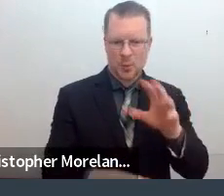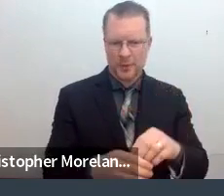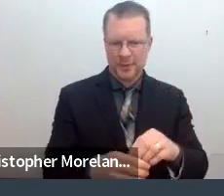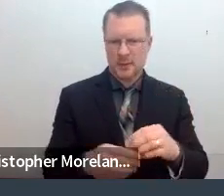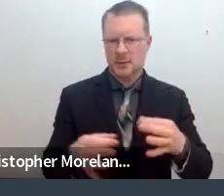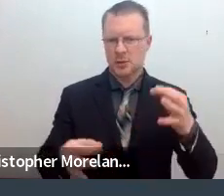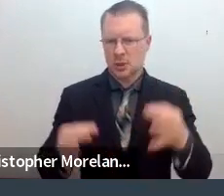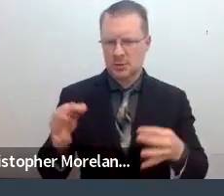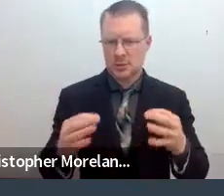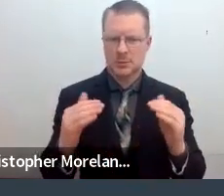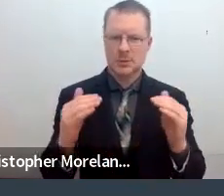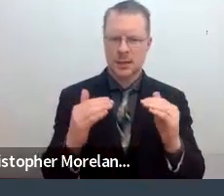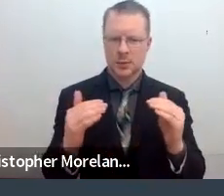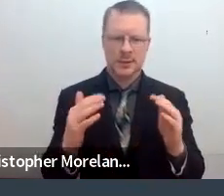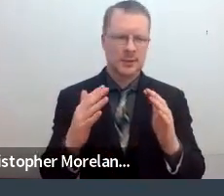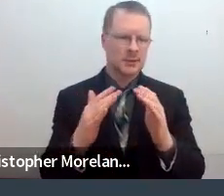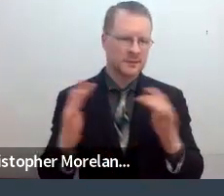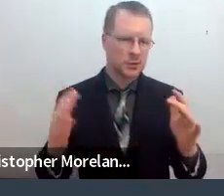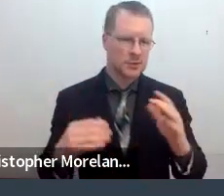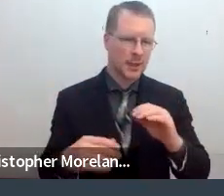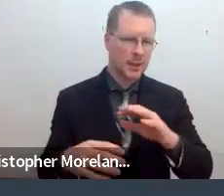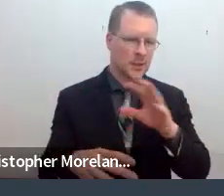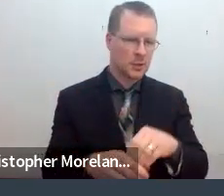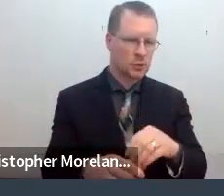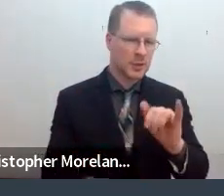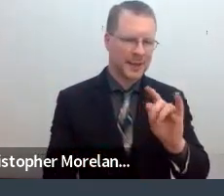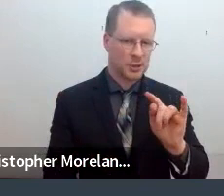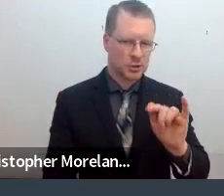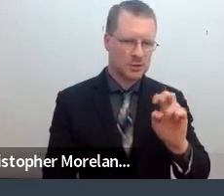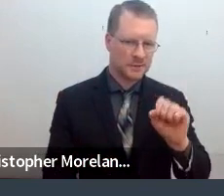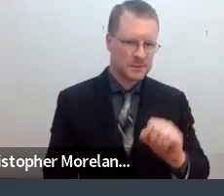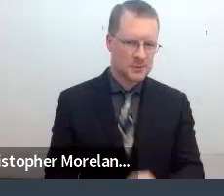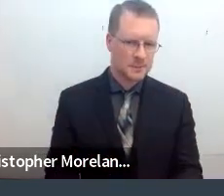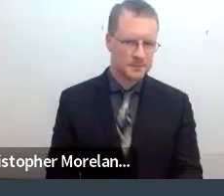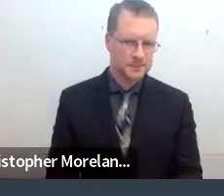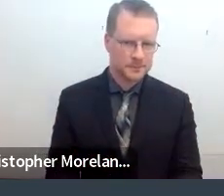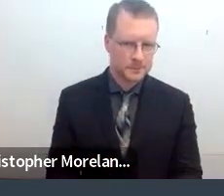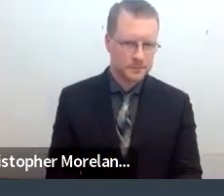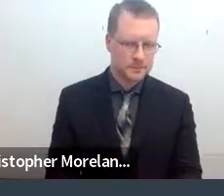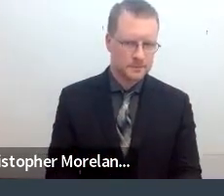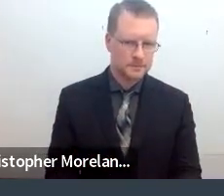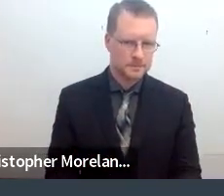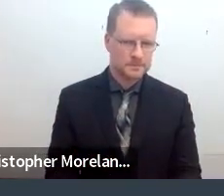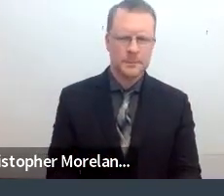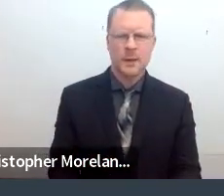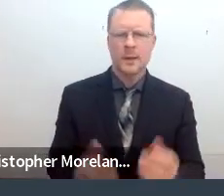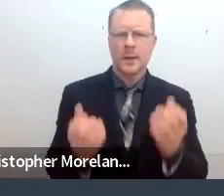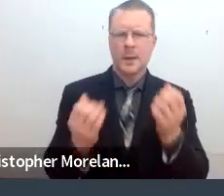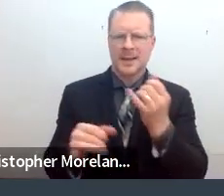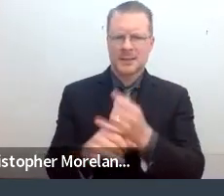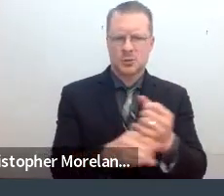We need to incorporate disability within justice, equity, diversity, and inclusion initiatives.